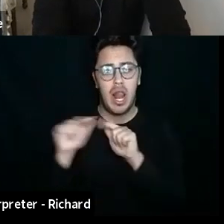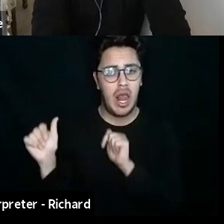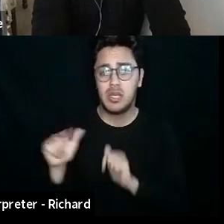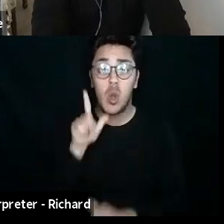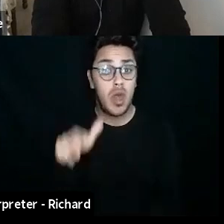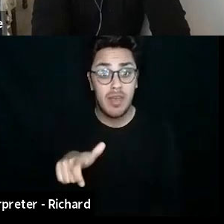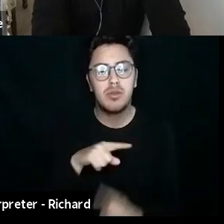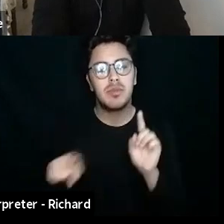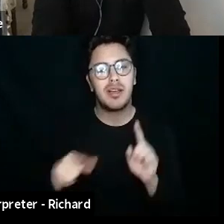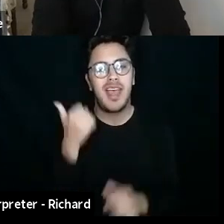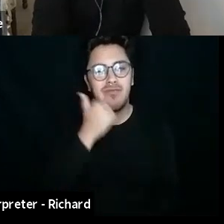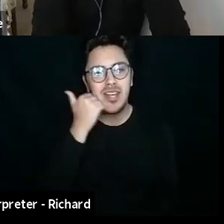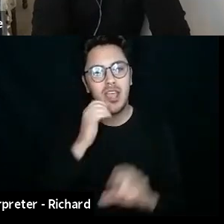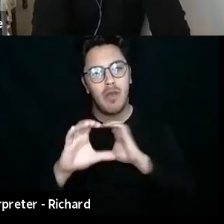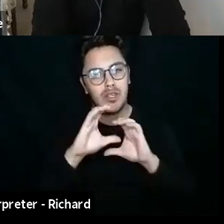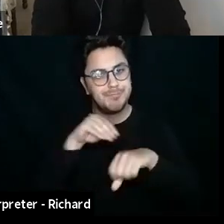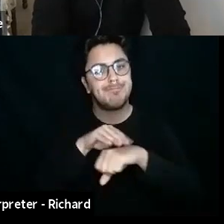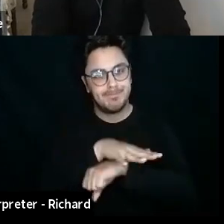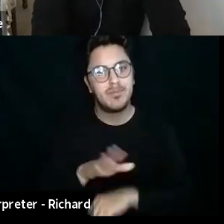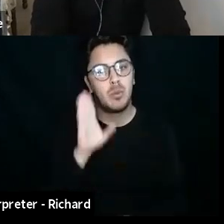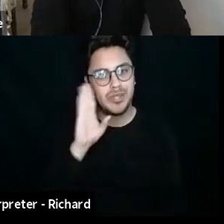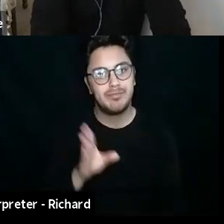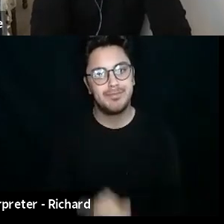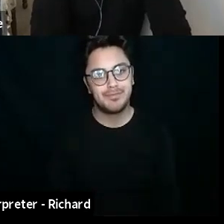that you have on a day-to-day basis, they are making a difference.